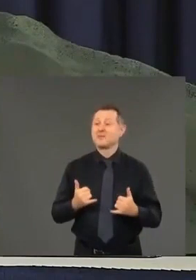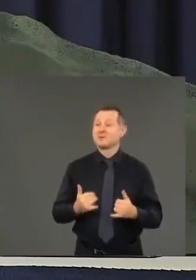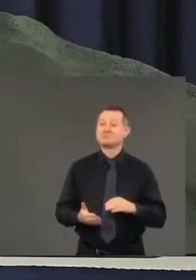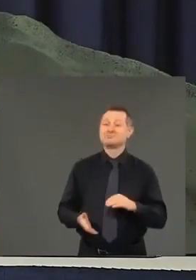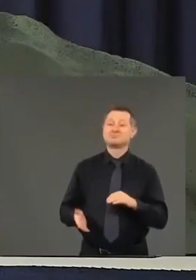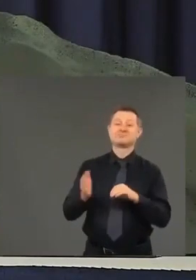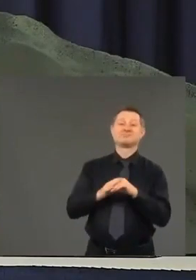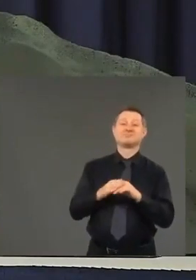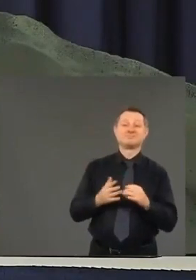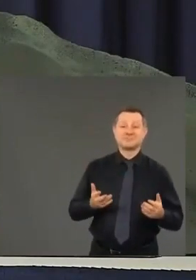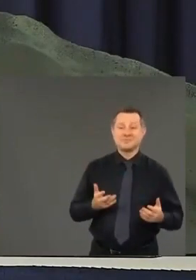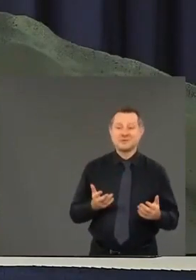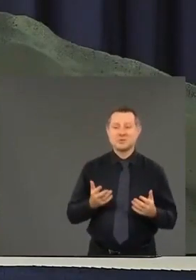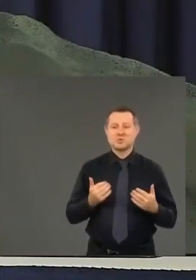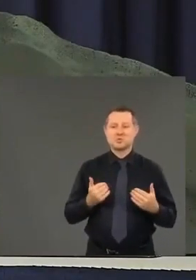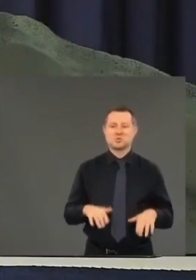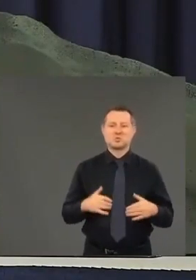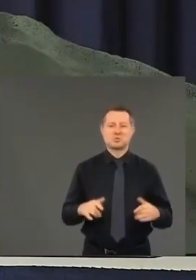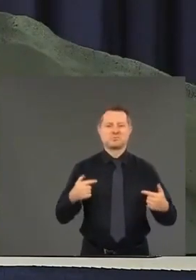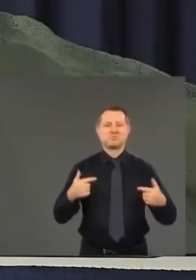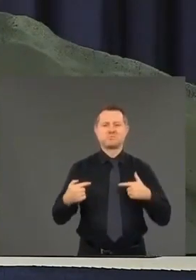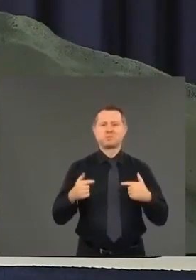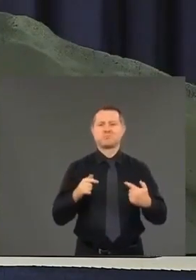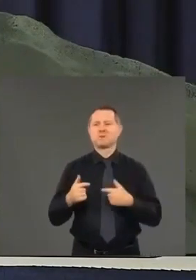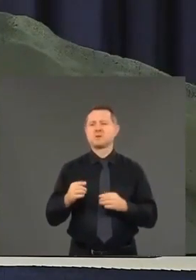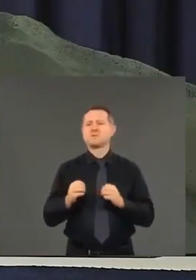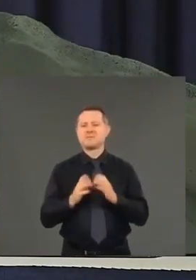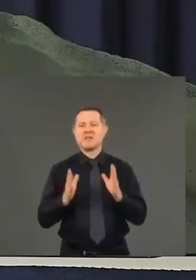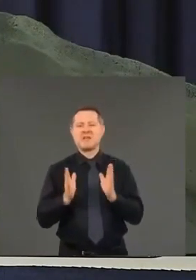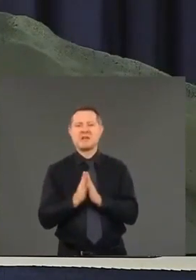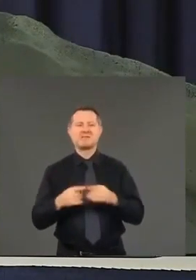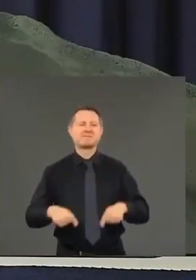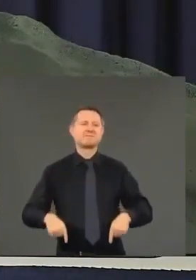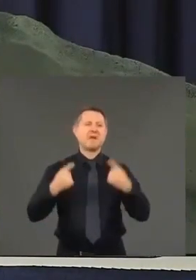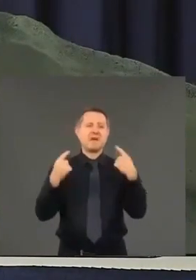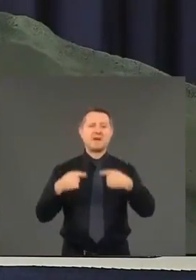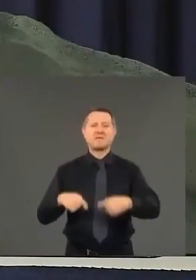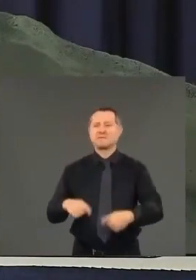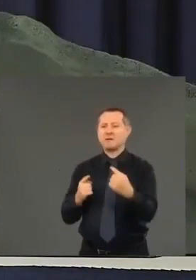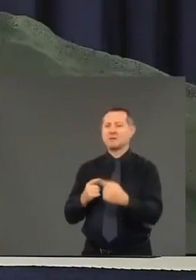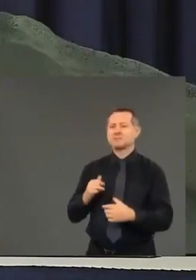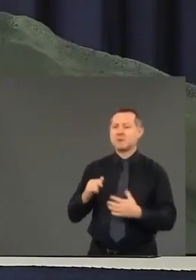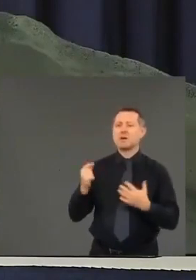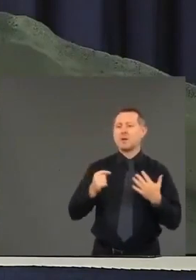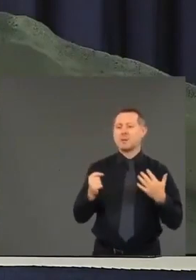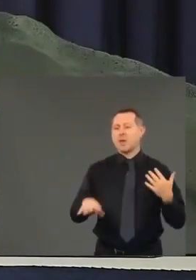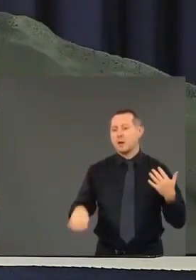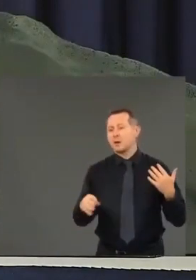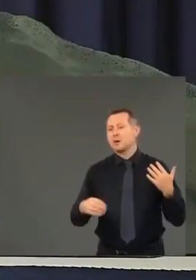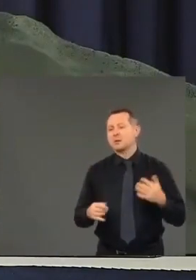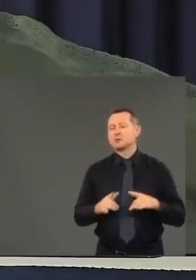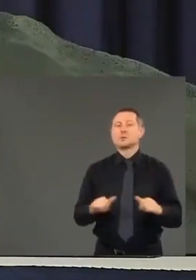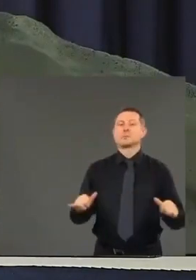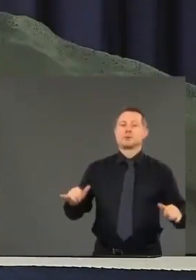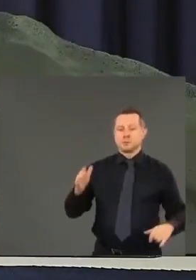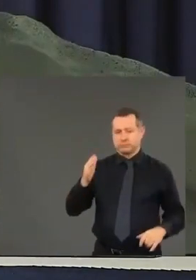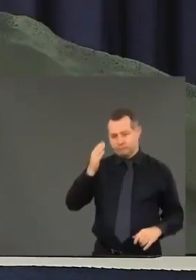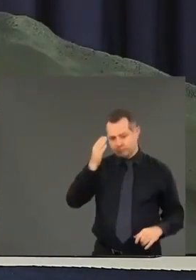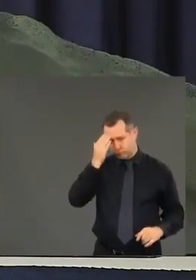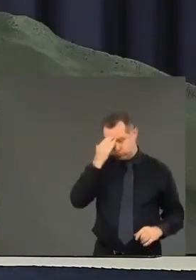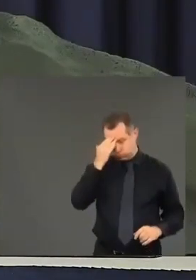a public safety concern. That is a bad combination of events and a